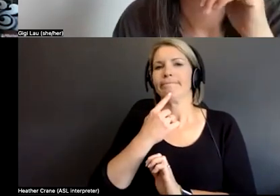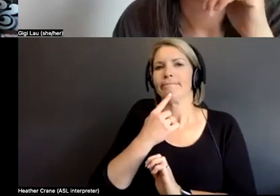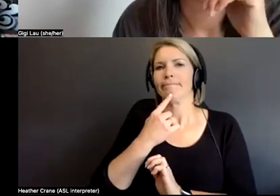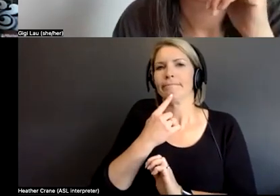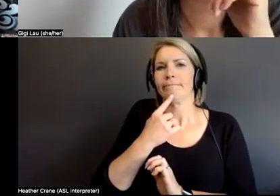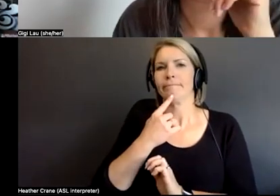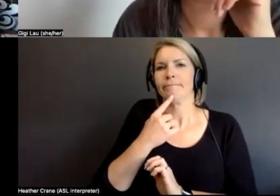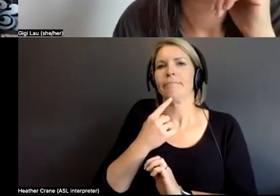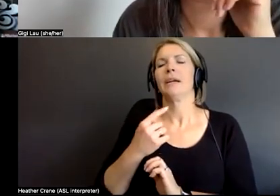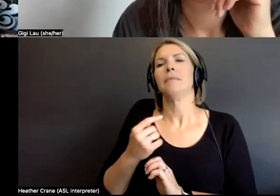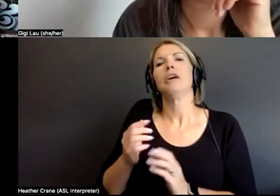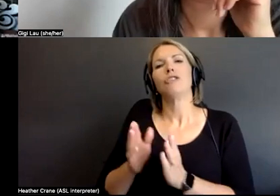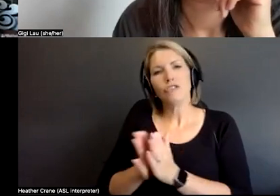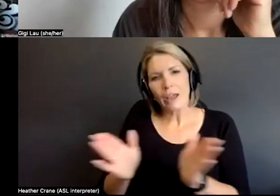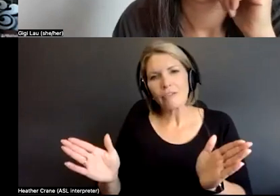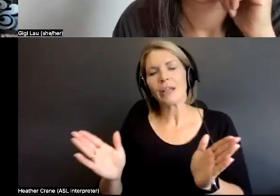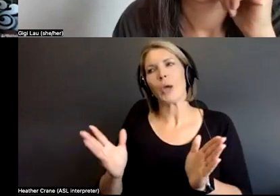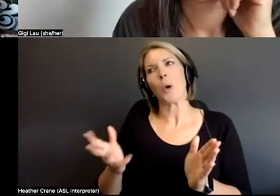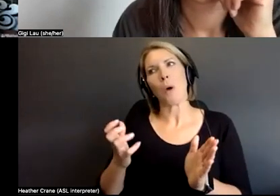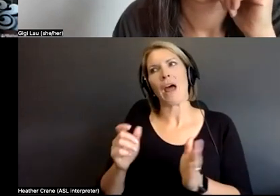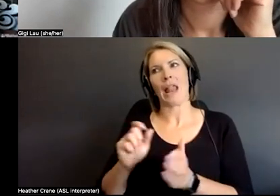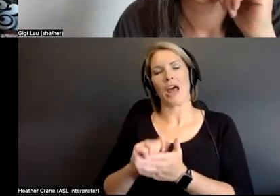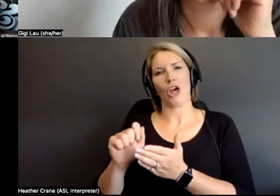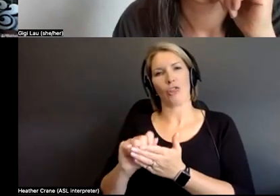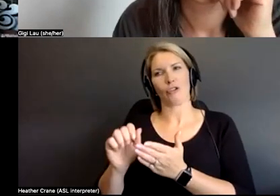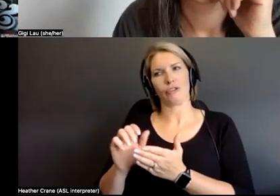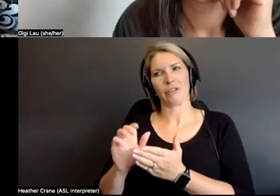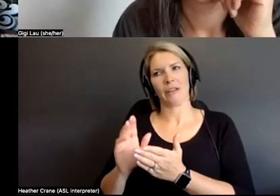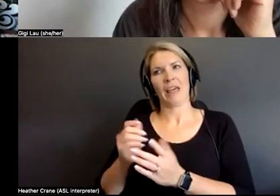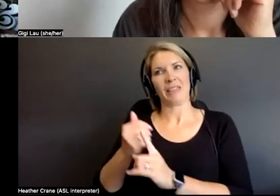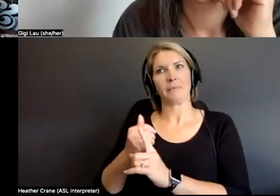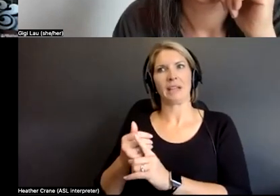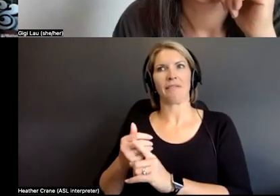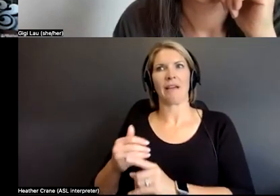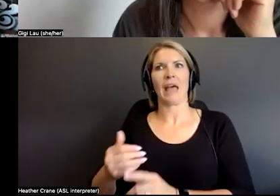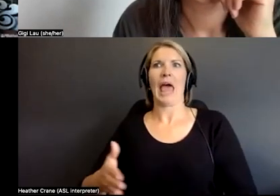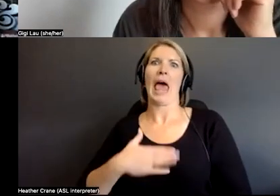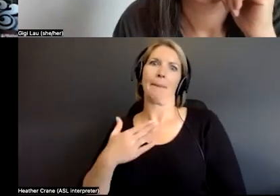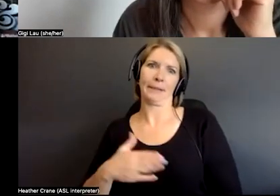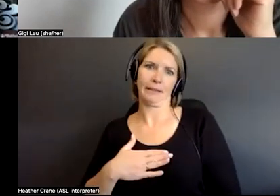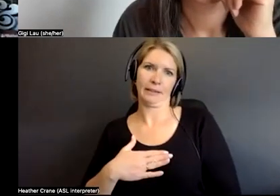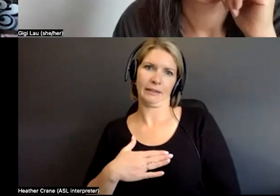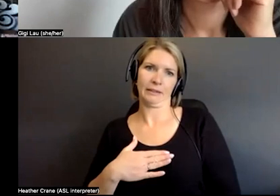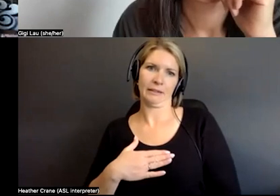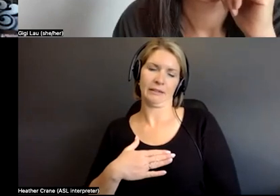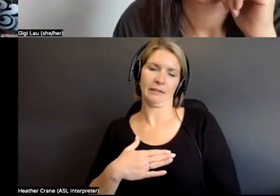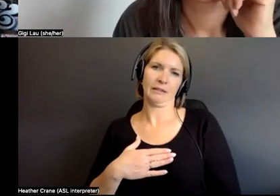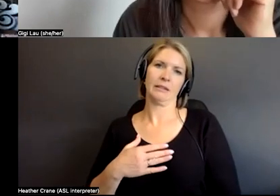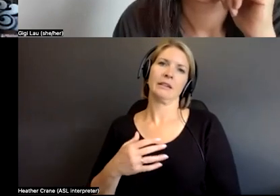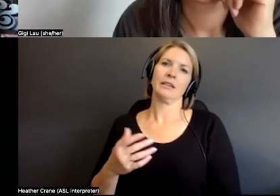want authors to be happy with their books. Right. We don't want to leave someone saying that they hated their cover and the publisher made me do this. And